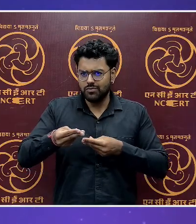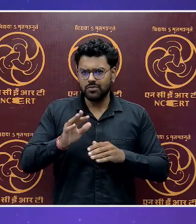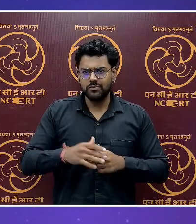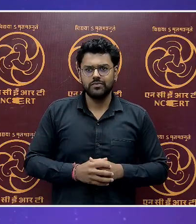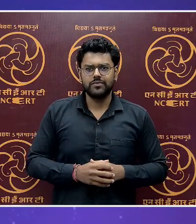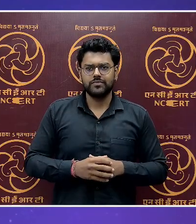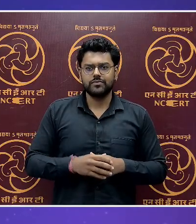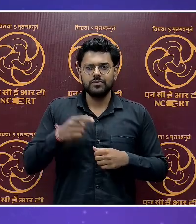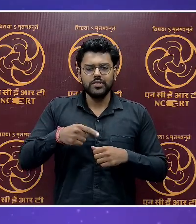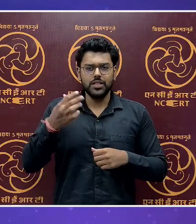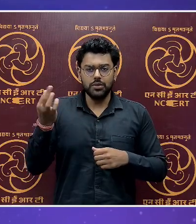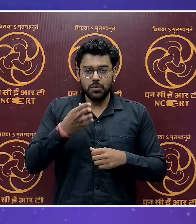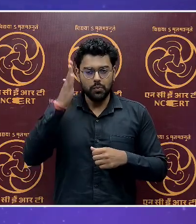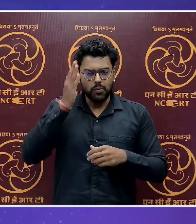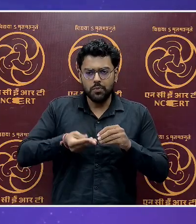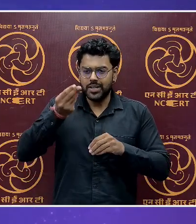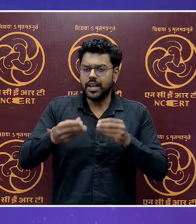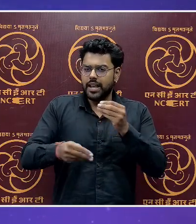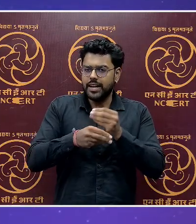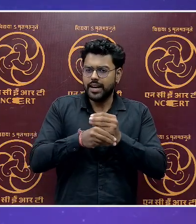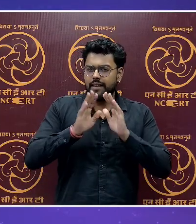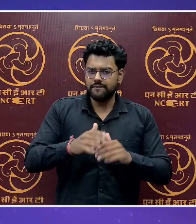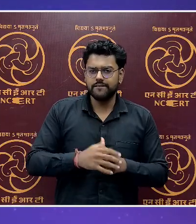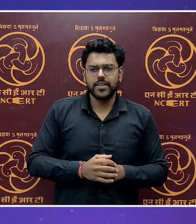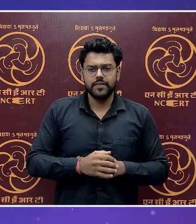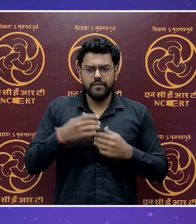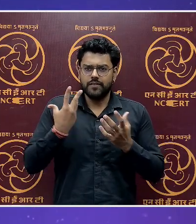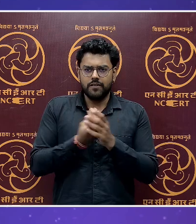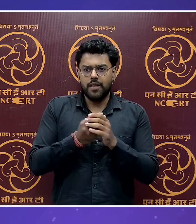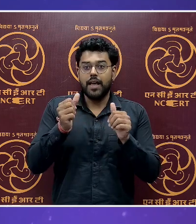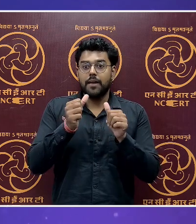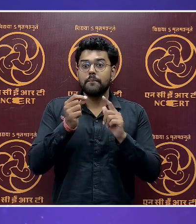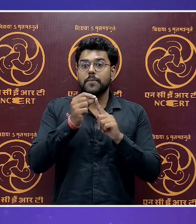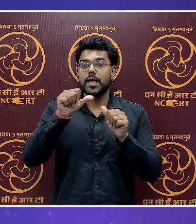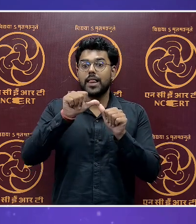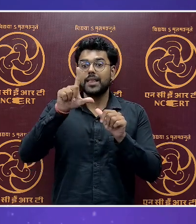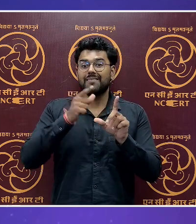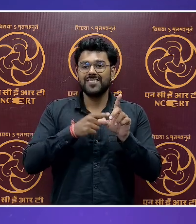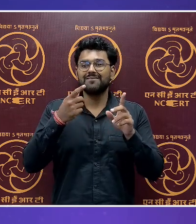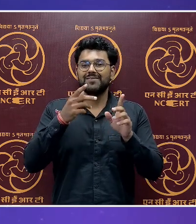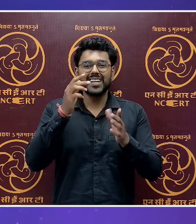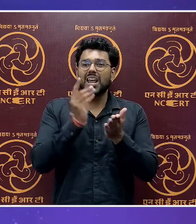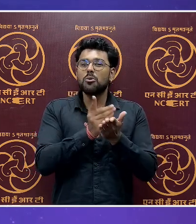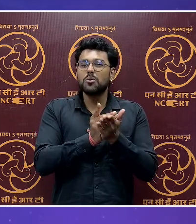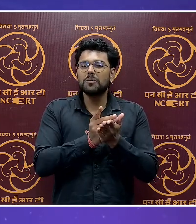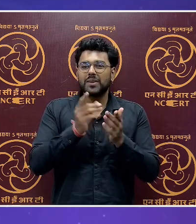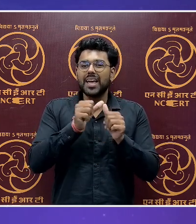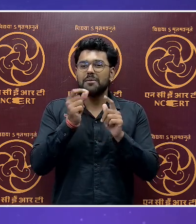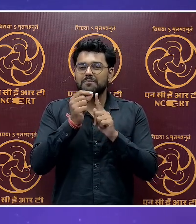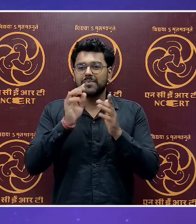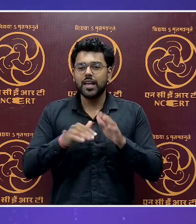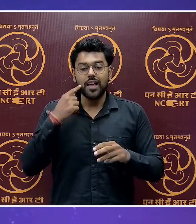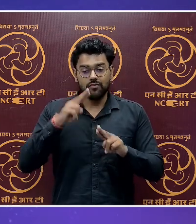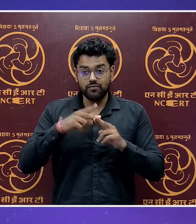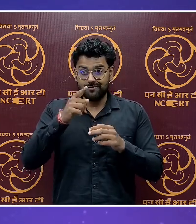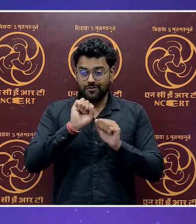it is coming with upgraded features. We have introduced a newer version on the Play Store and if you want support in using this app,